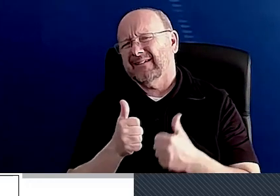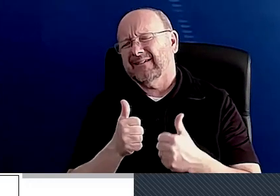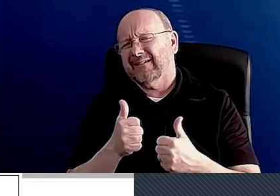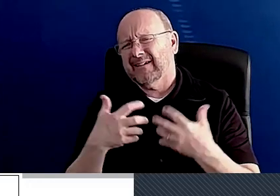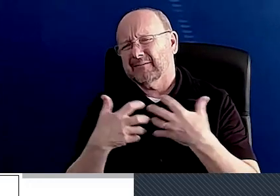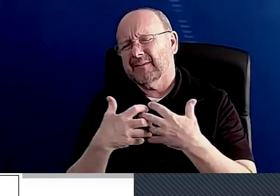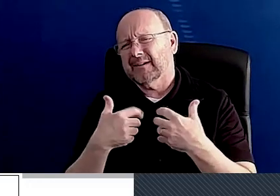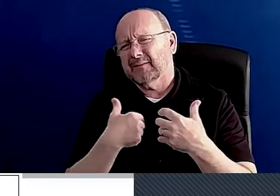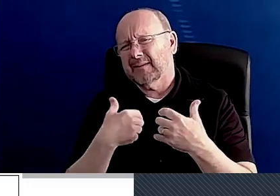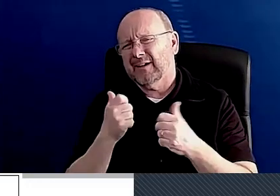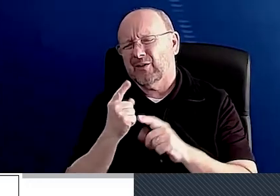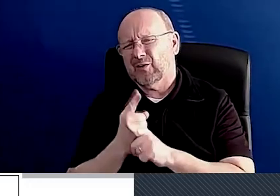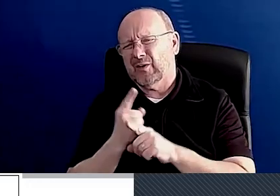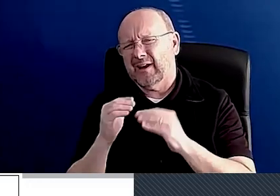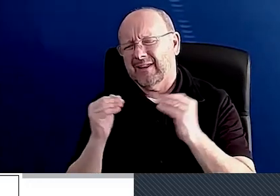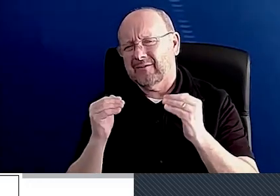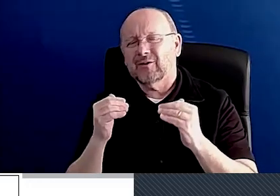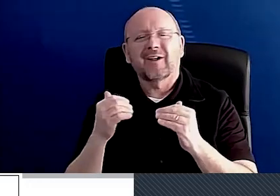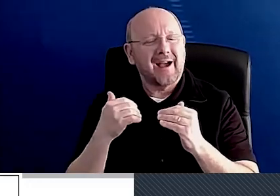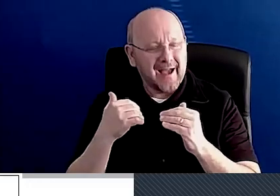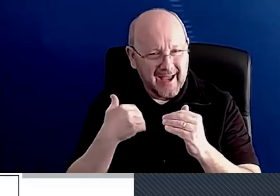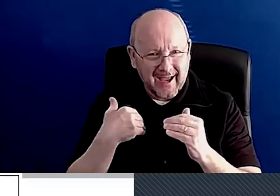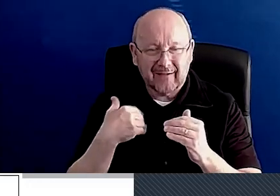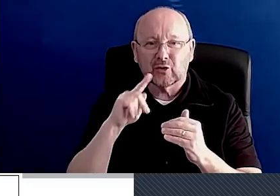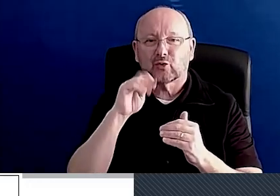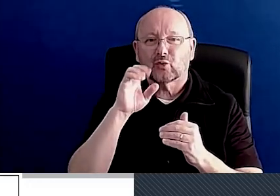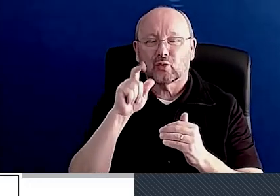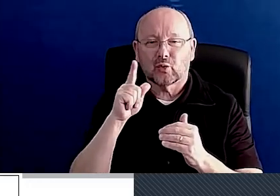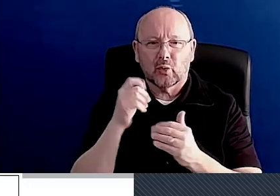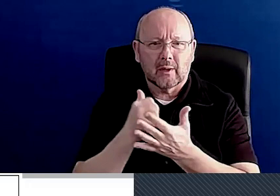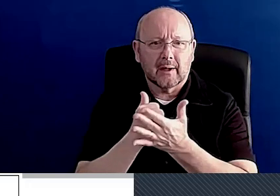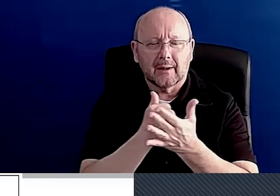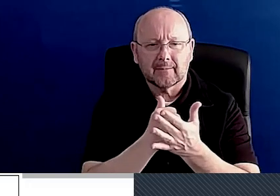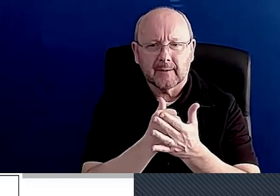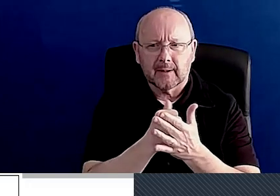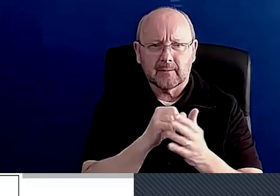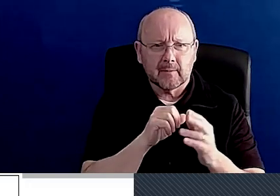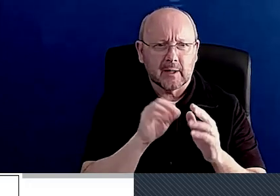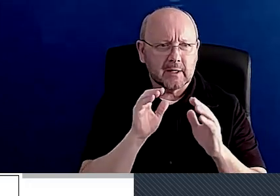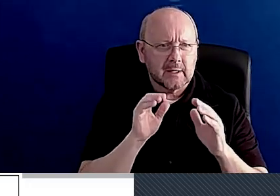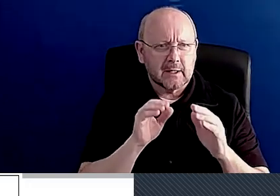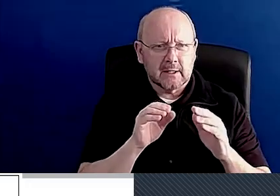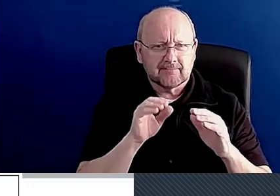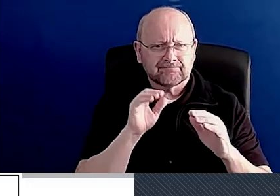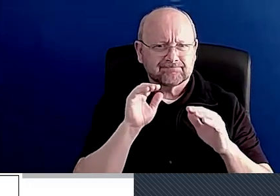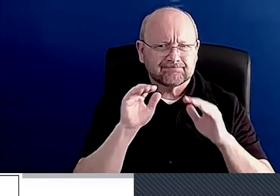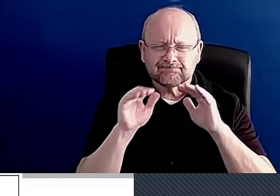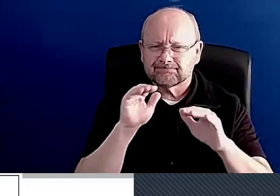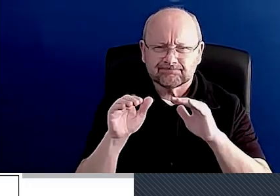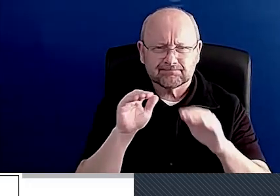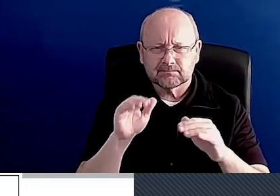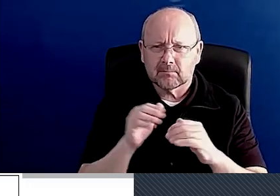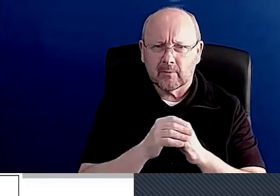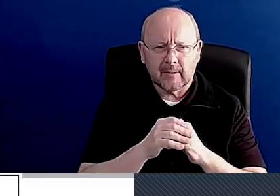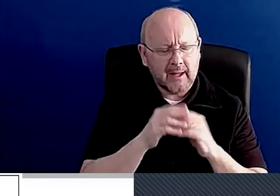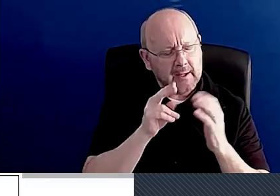have a guided self-placement tool, which is basically, almost like a survey that they take. They do pieces of a reading